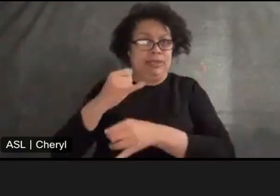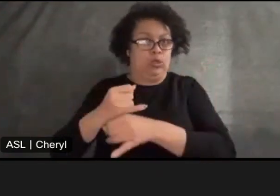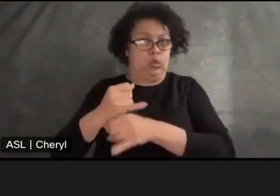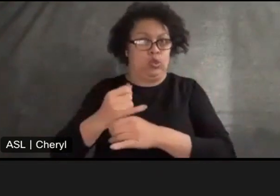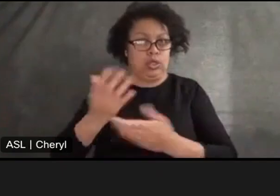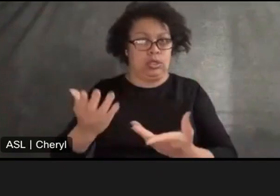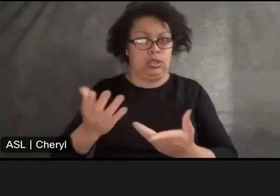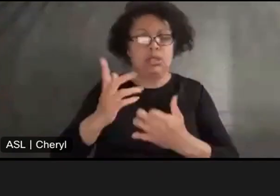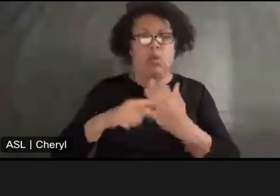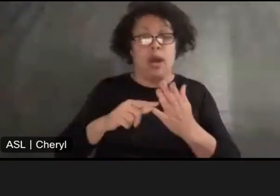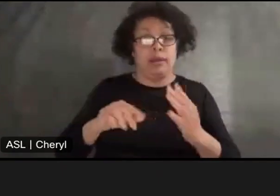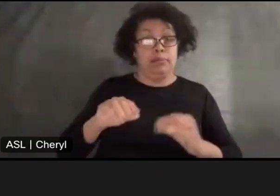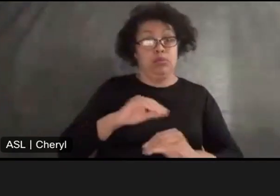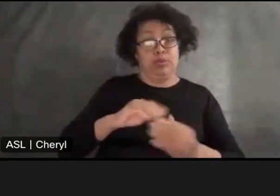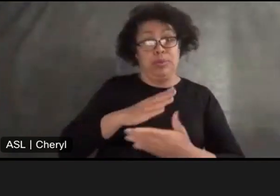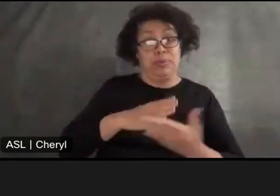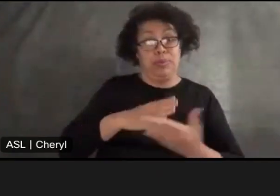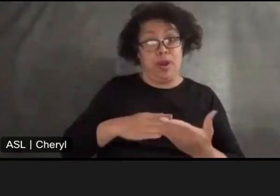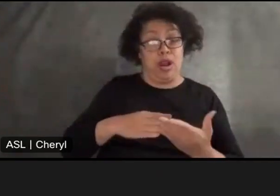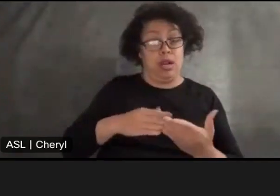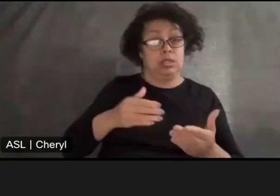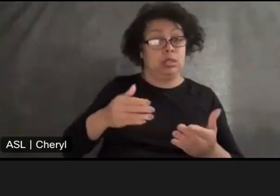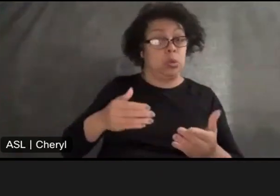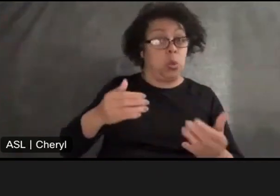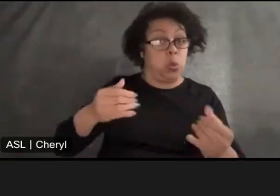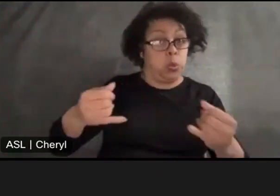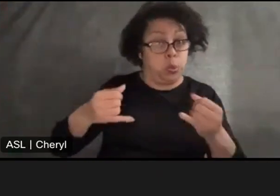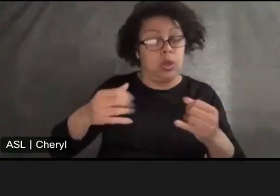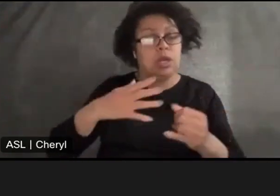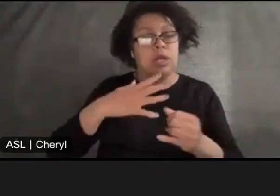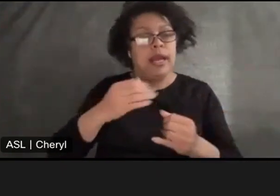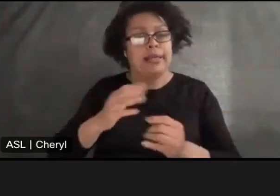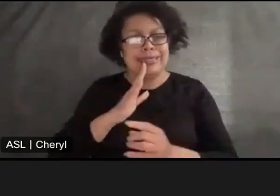parts, and who are our direct pod contacts?